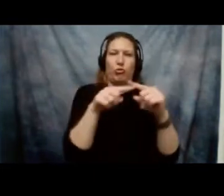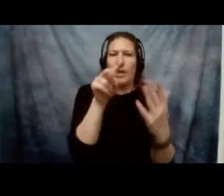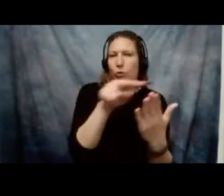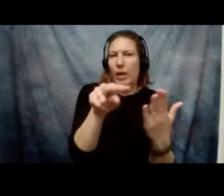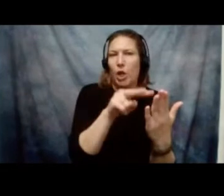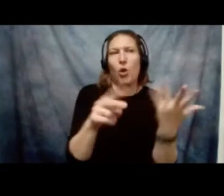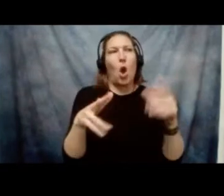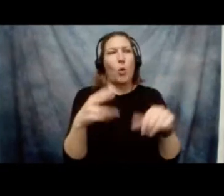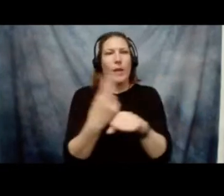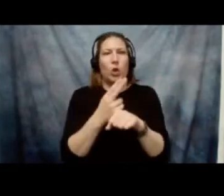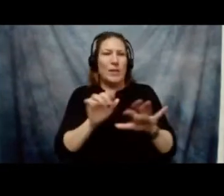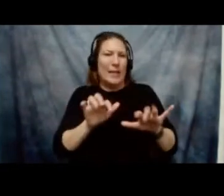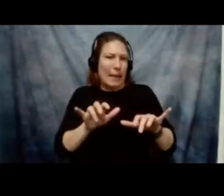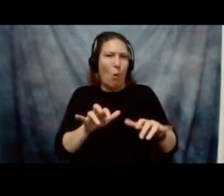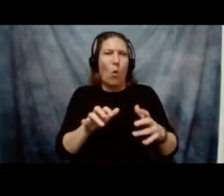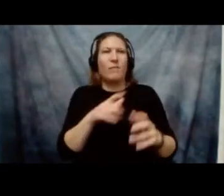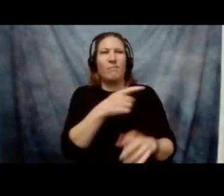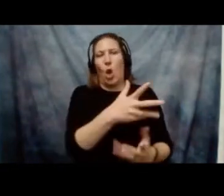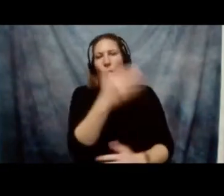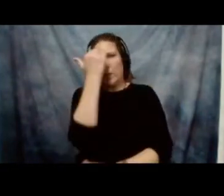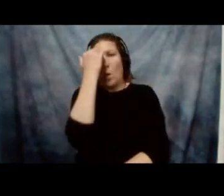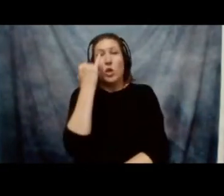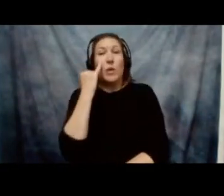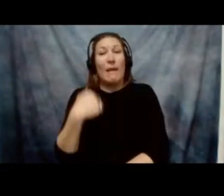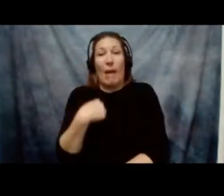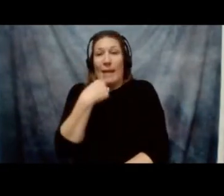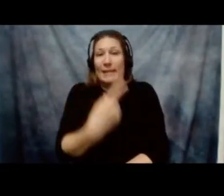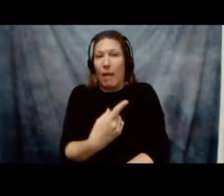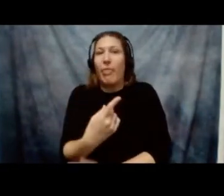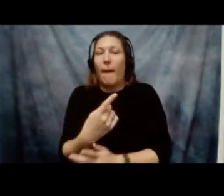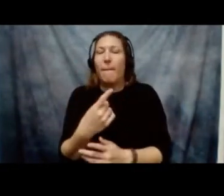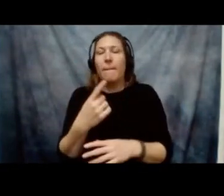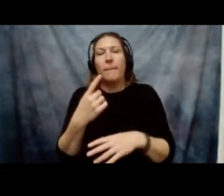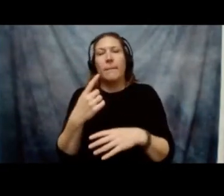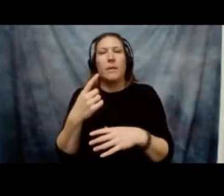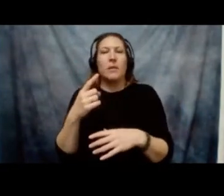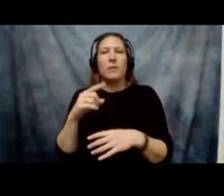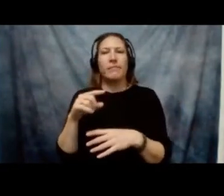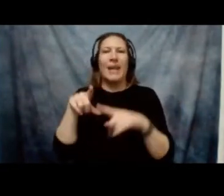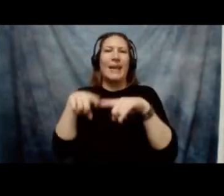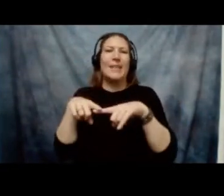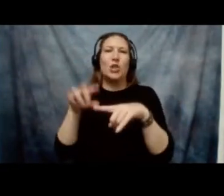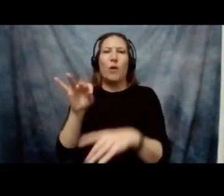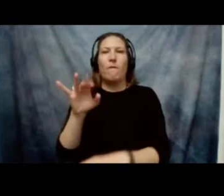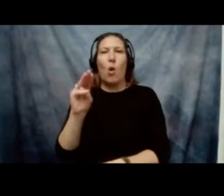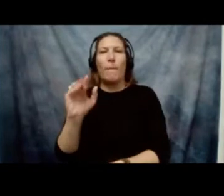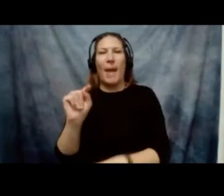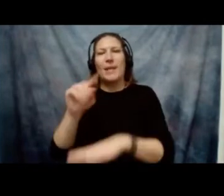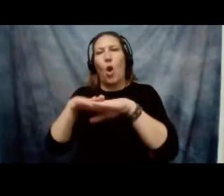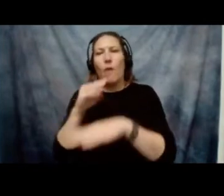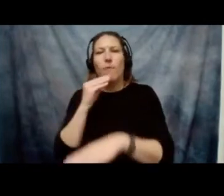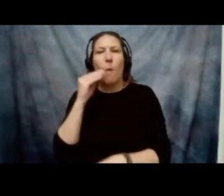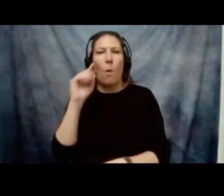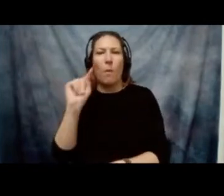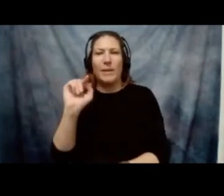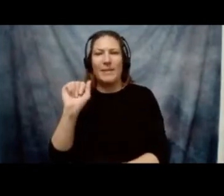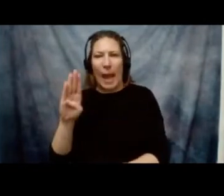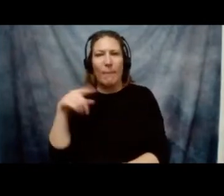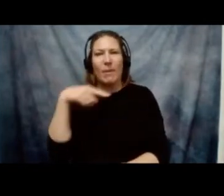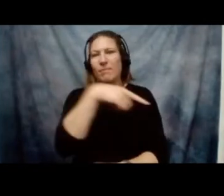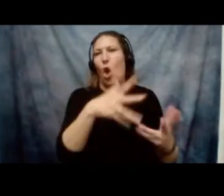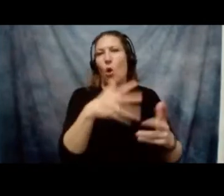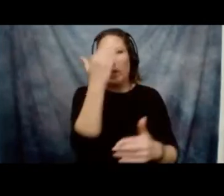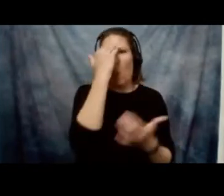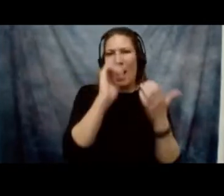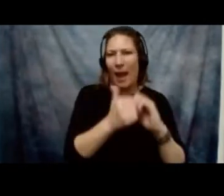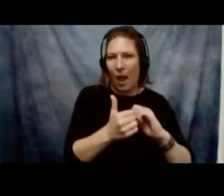tab, they already can figure out how to get there. I don't necessarily have to make a second lesson that